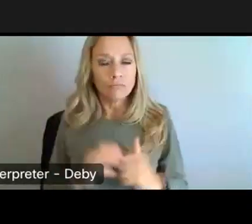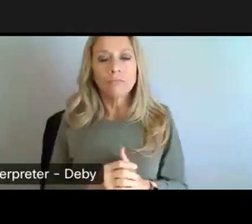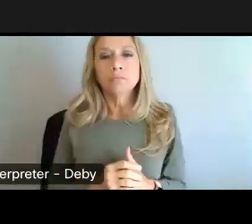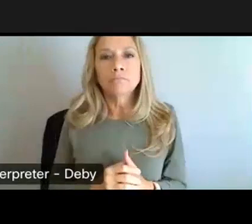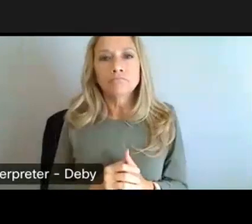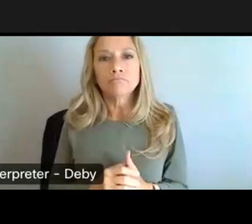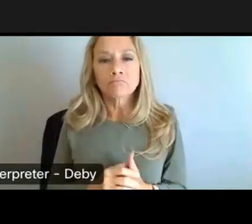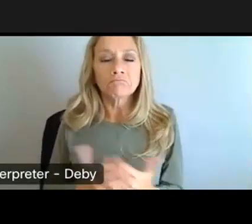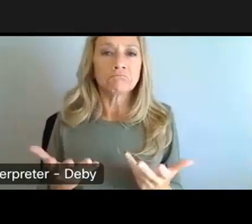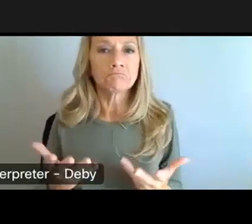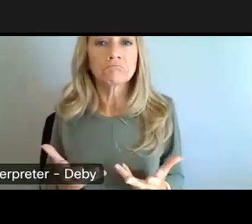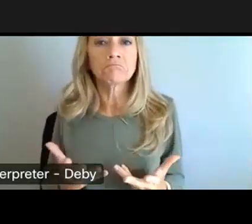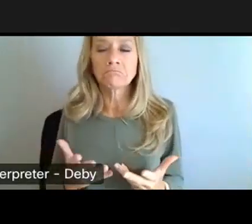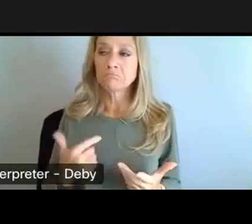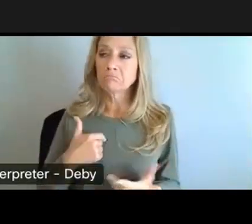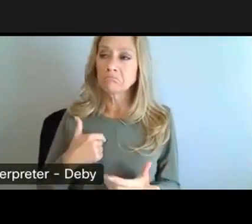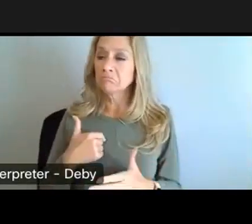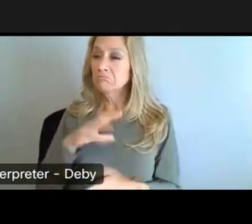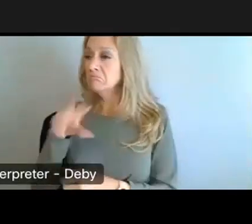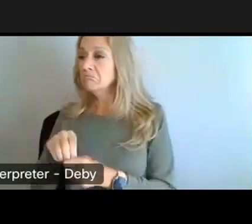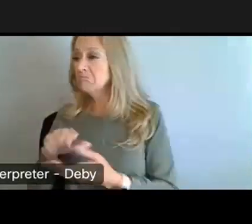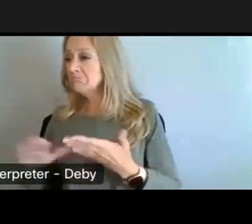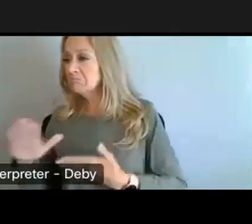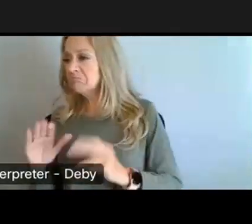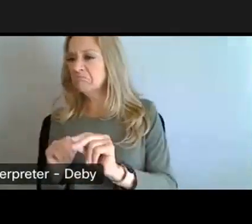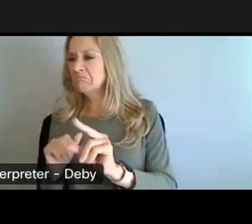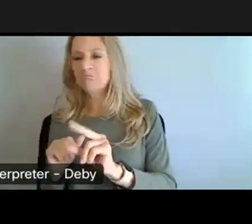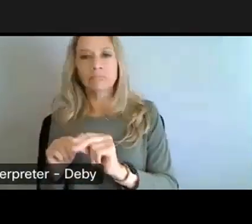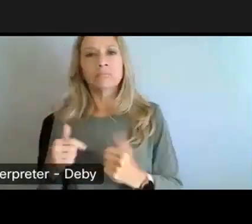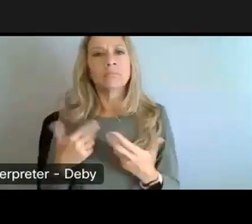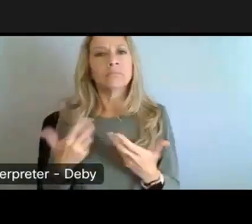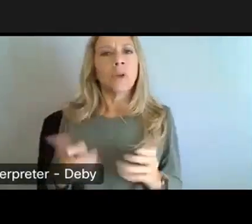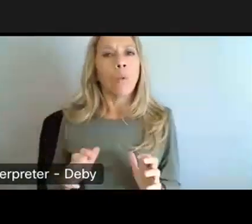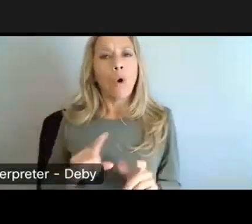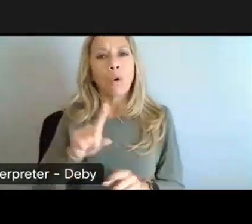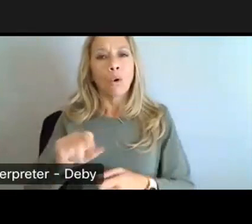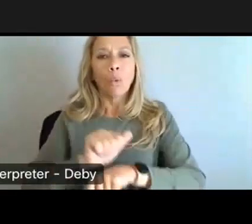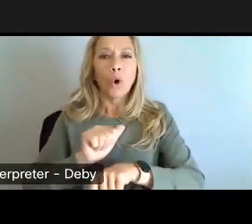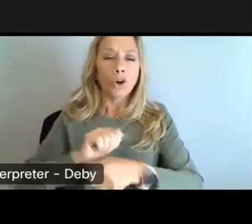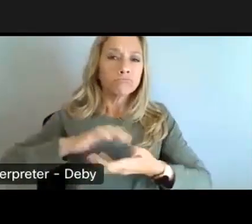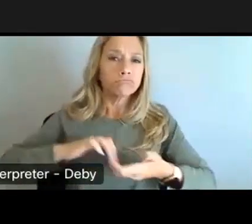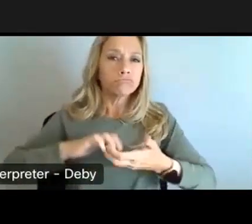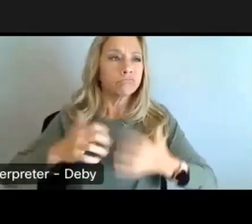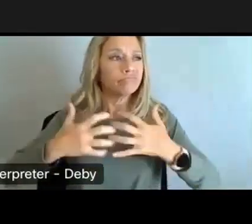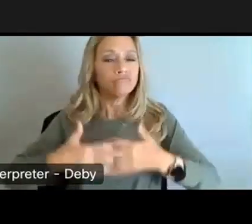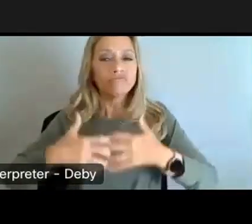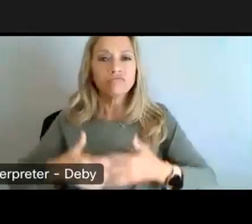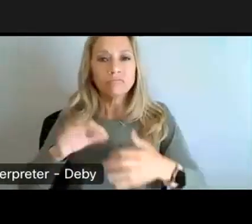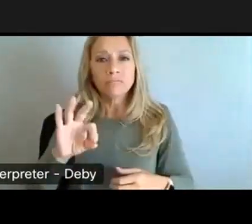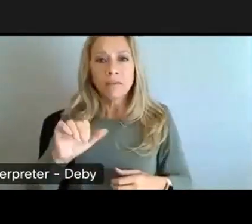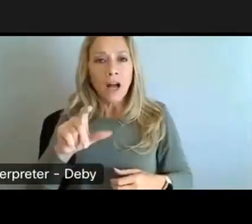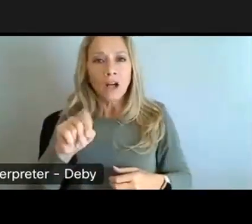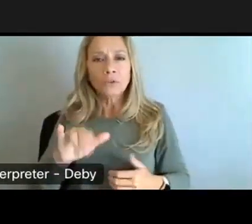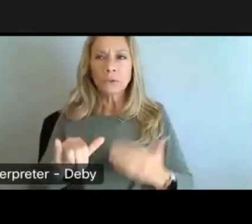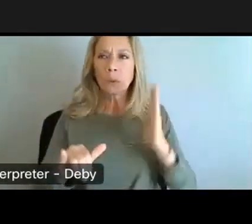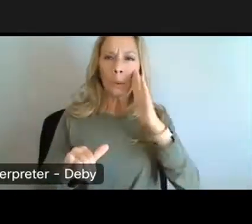found it wouldn't be productive enough for me. So I didn't want to just go work a factory job. I knew I needed something kind